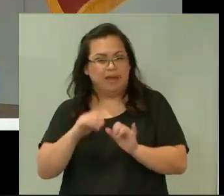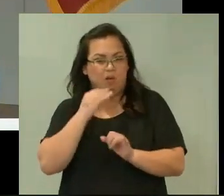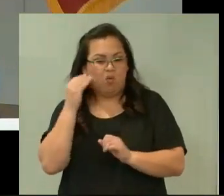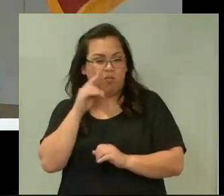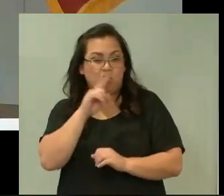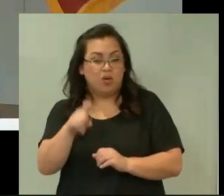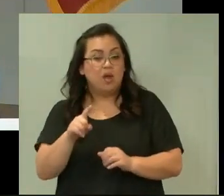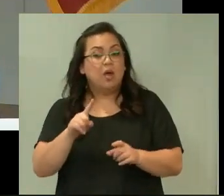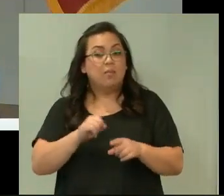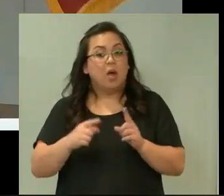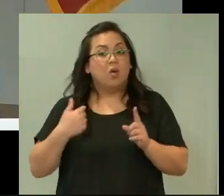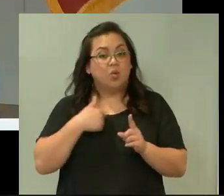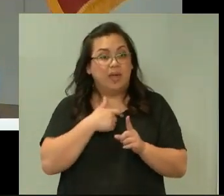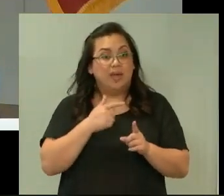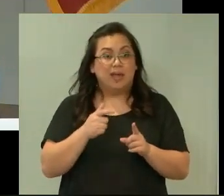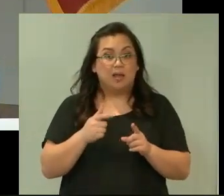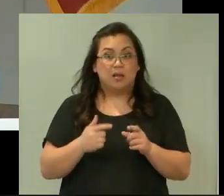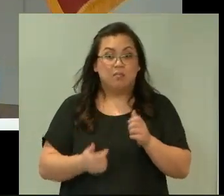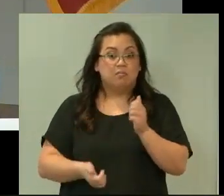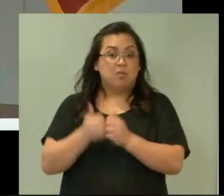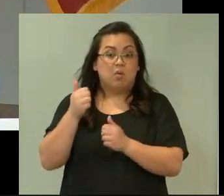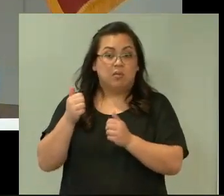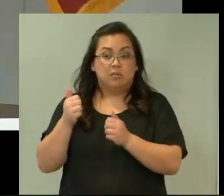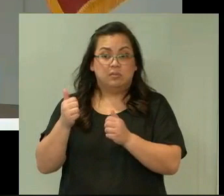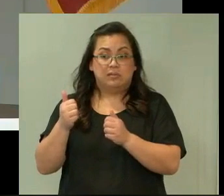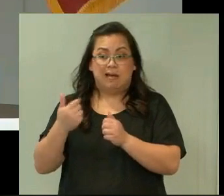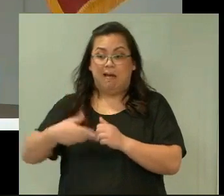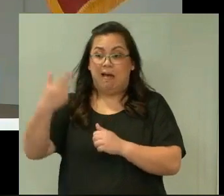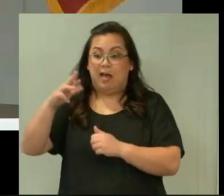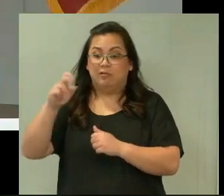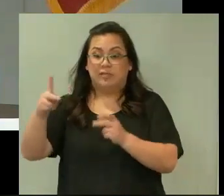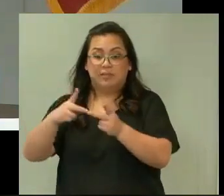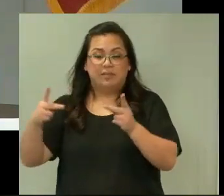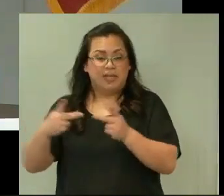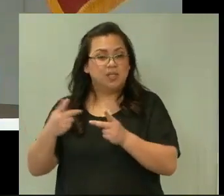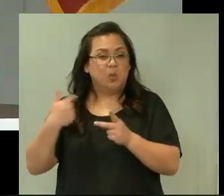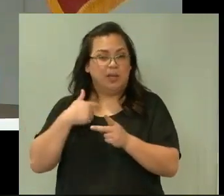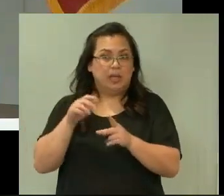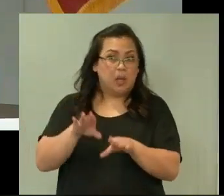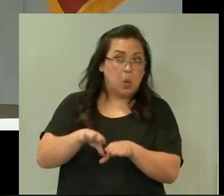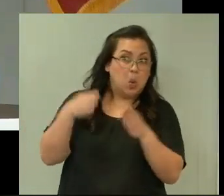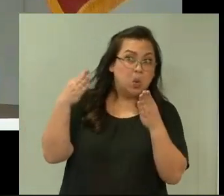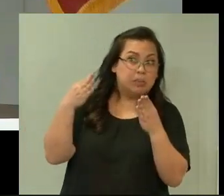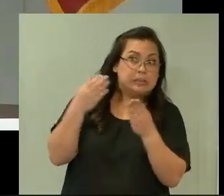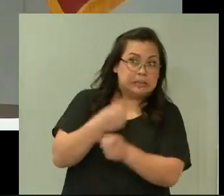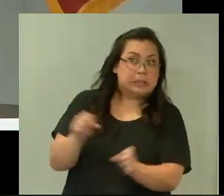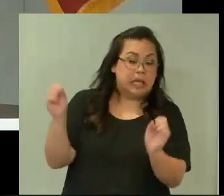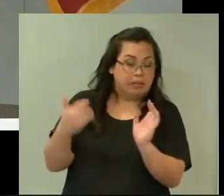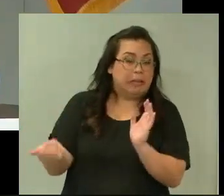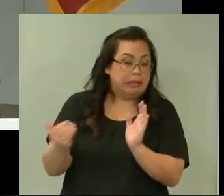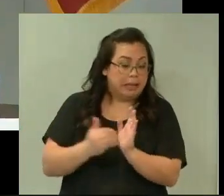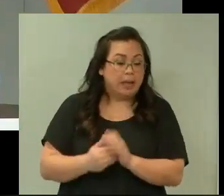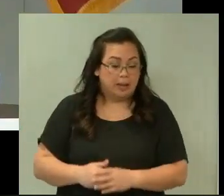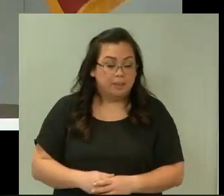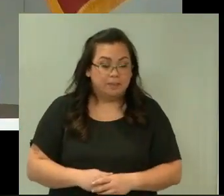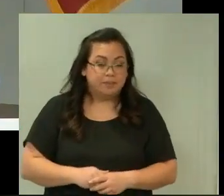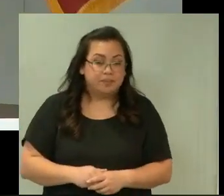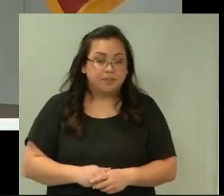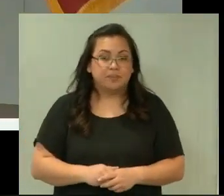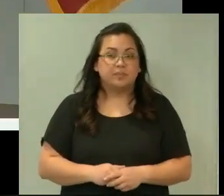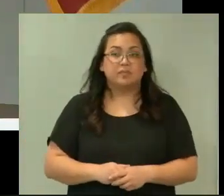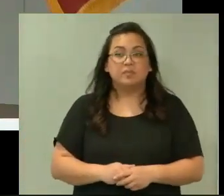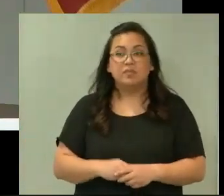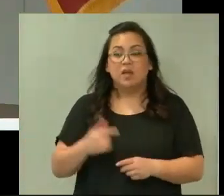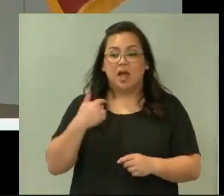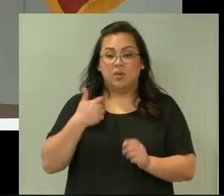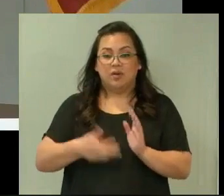us to open the highest of risk places. And so let me briefly just, I'll go